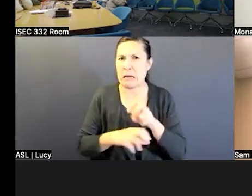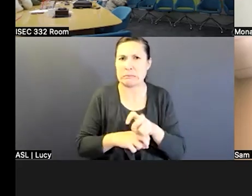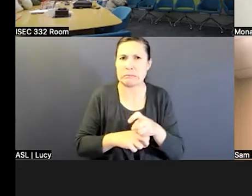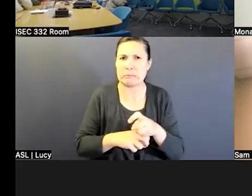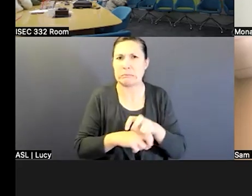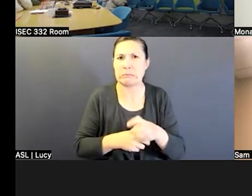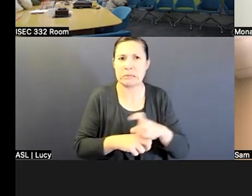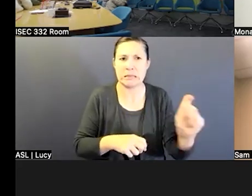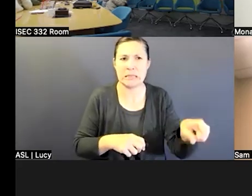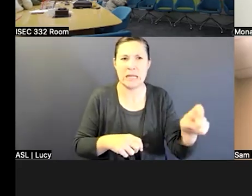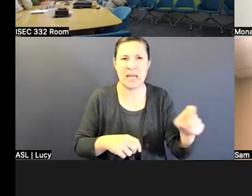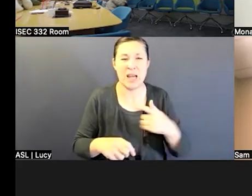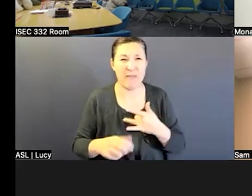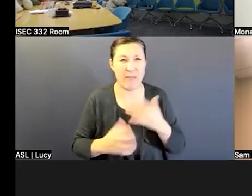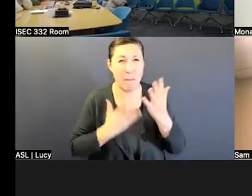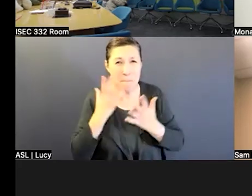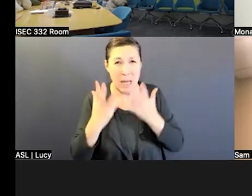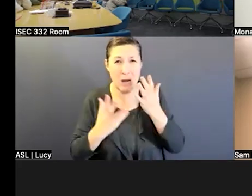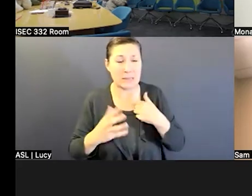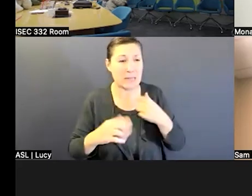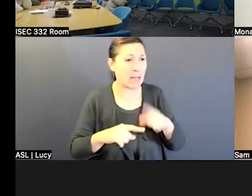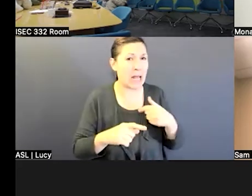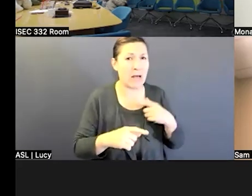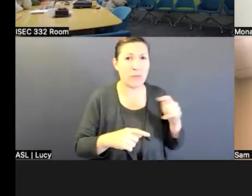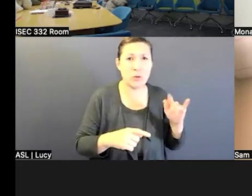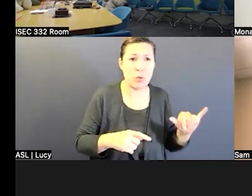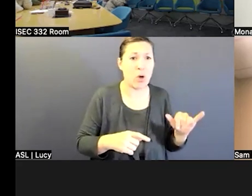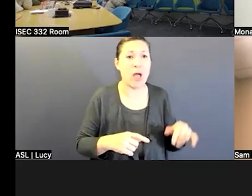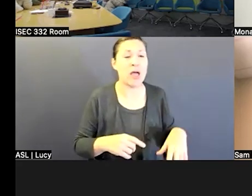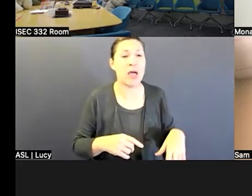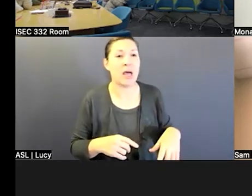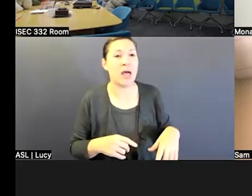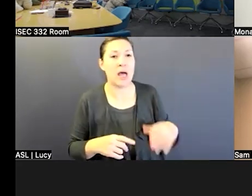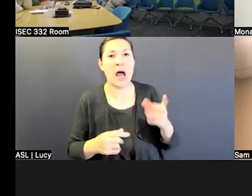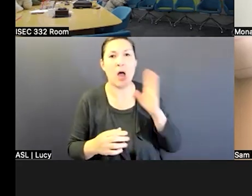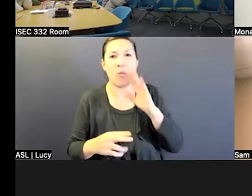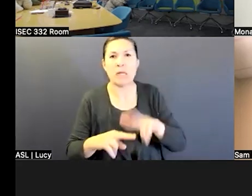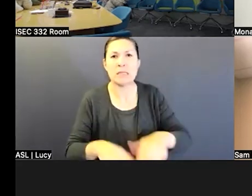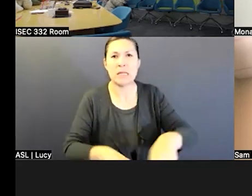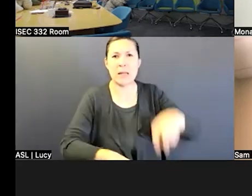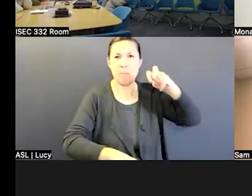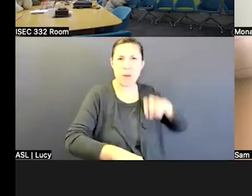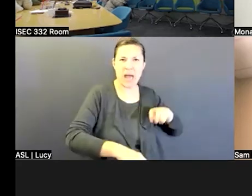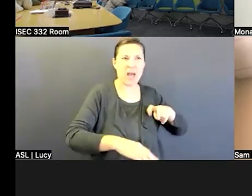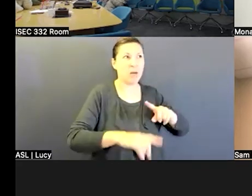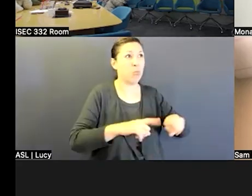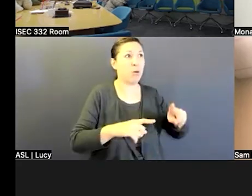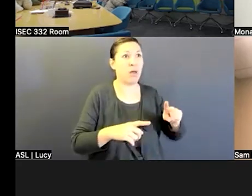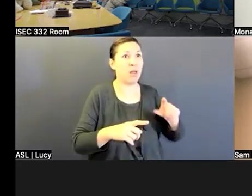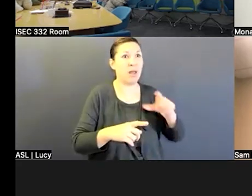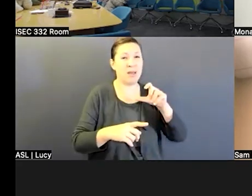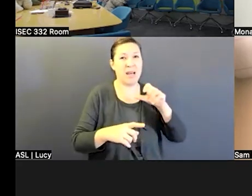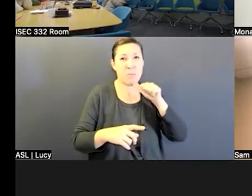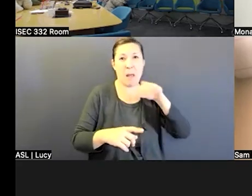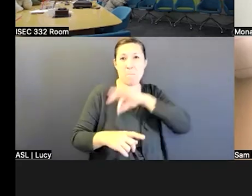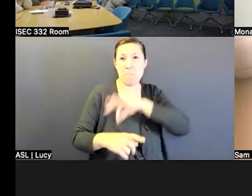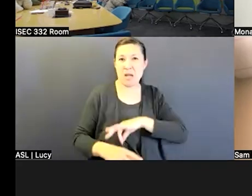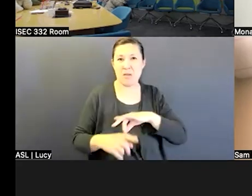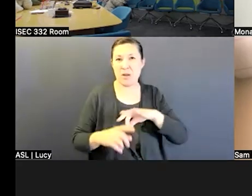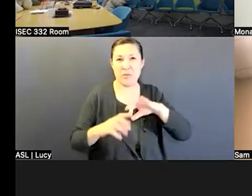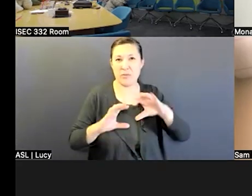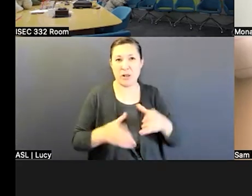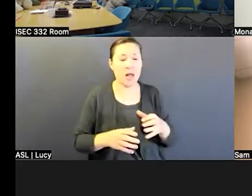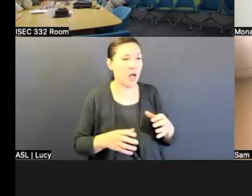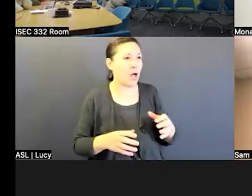I'm embarrassed to fidget with this toy. So I sit in the back of the room and I get nothing out of the class. So that's when I started always bringing a bin of fidget